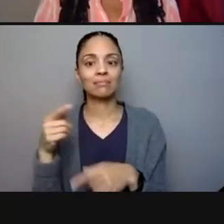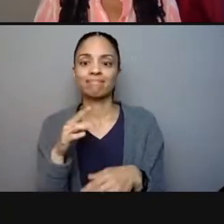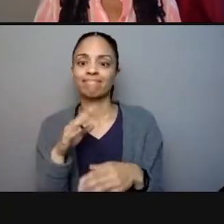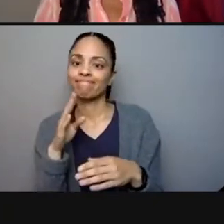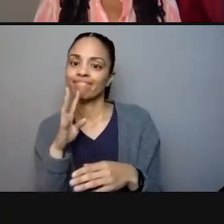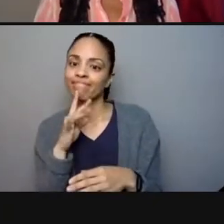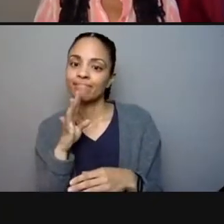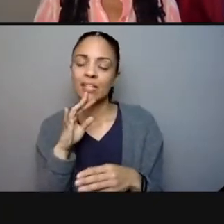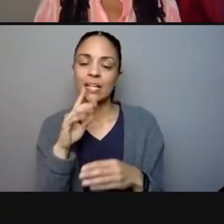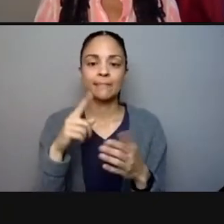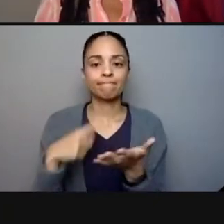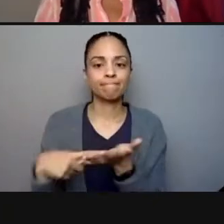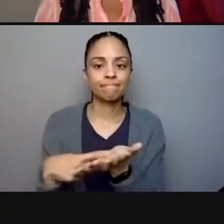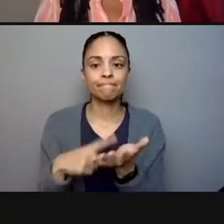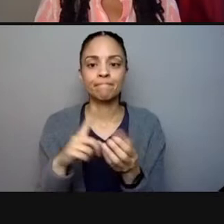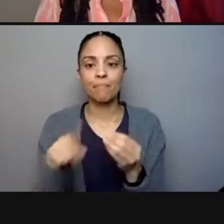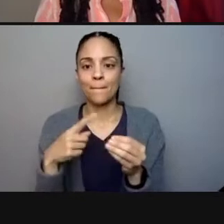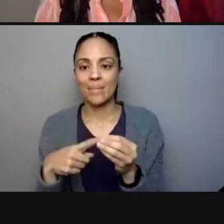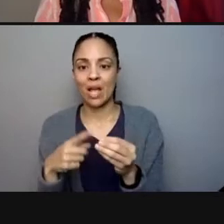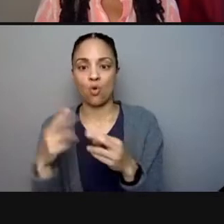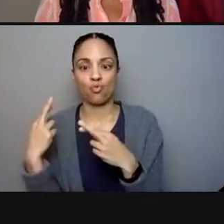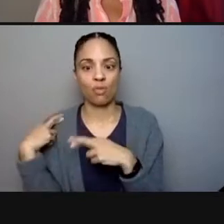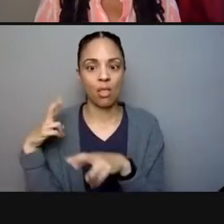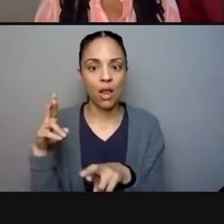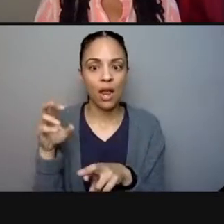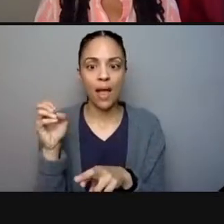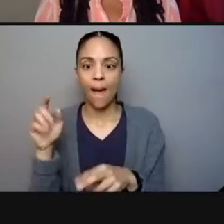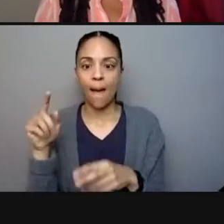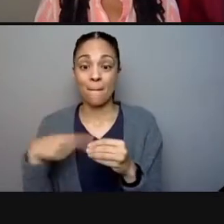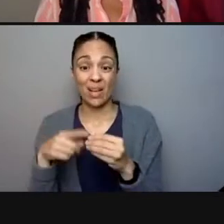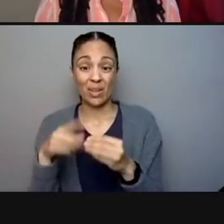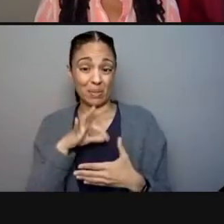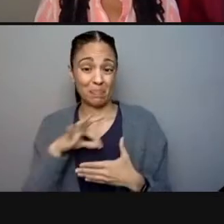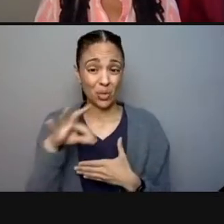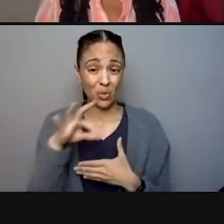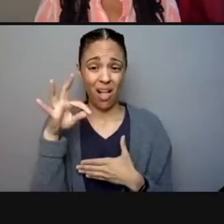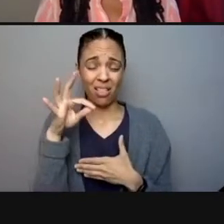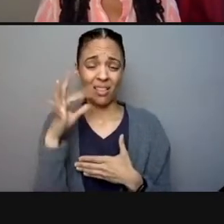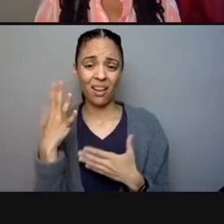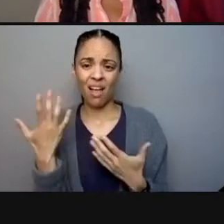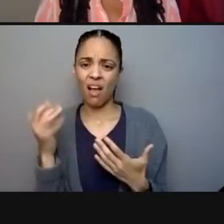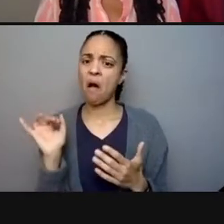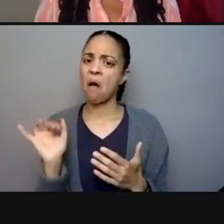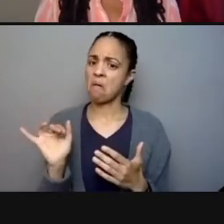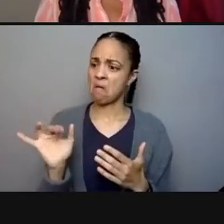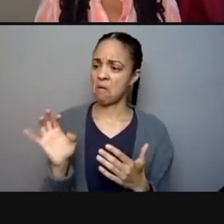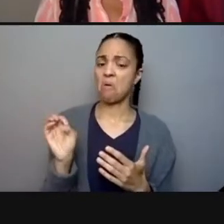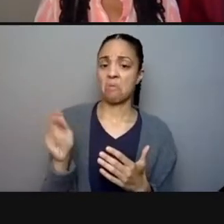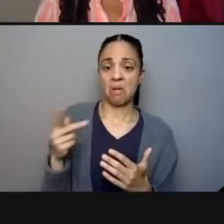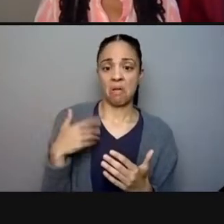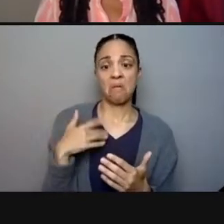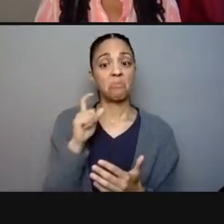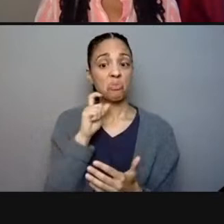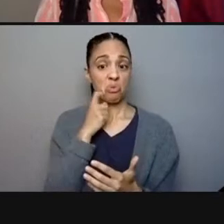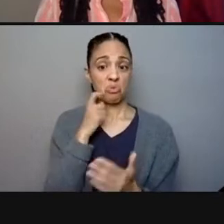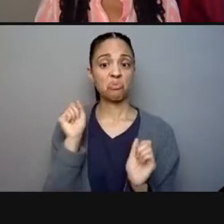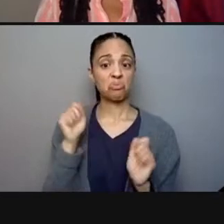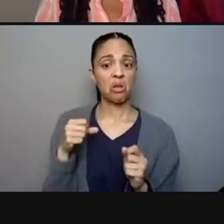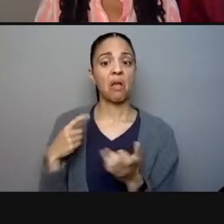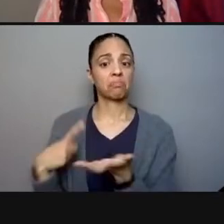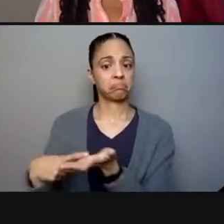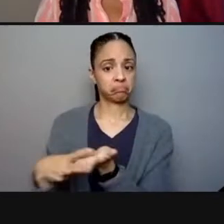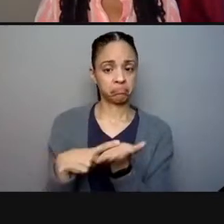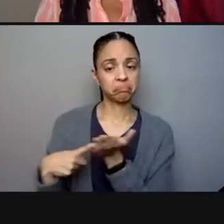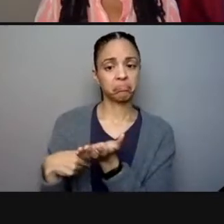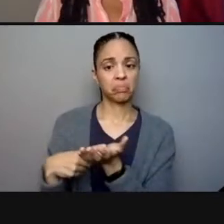would speak on spirituality. He would speak on religion. He would speak, bro, before this whole Me Too stuff, he was speaking on the power of women before